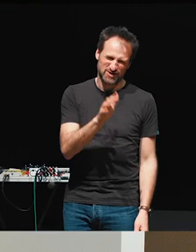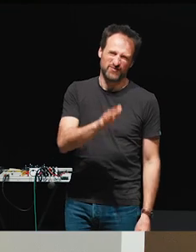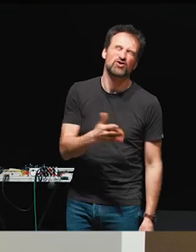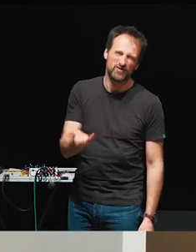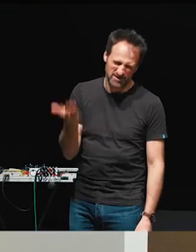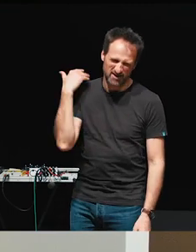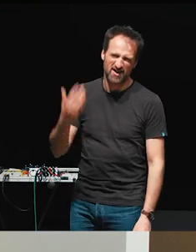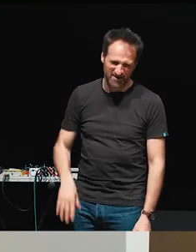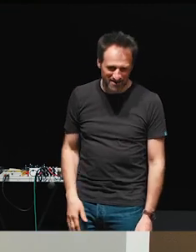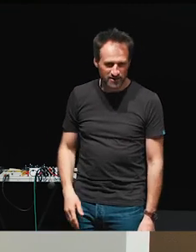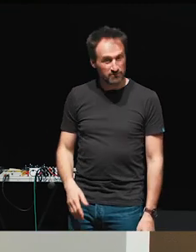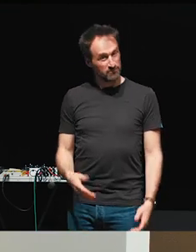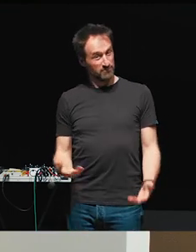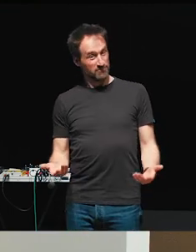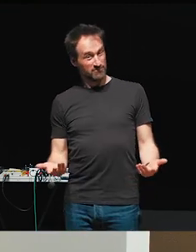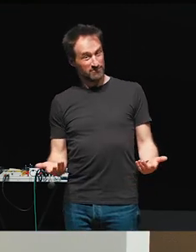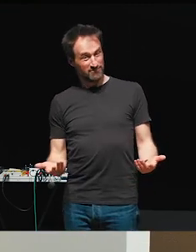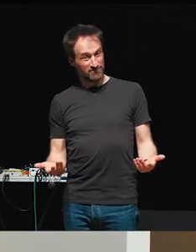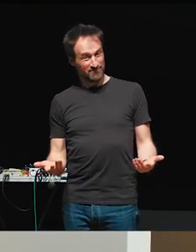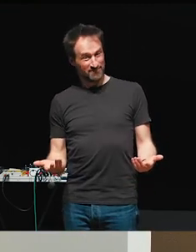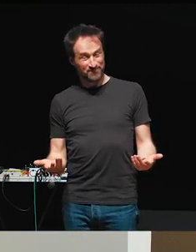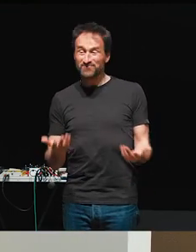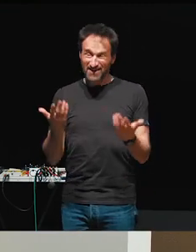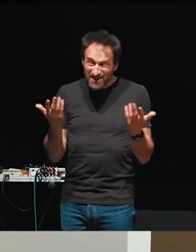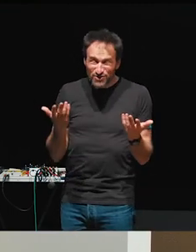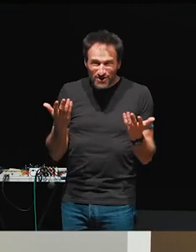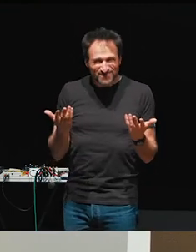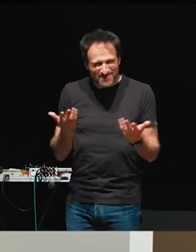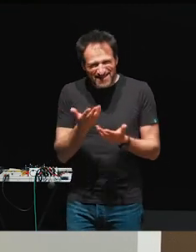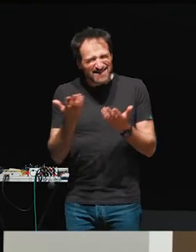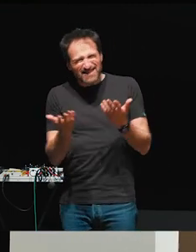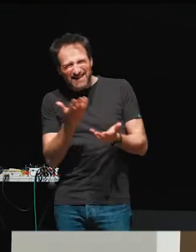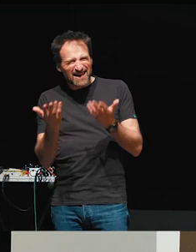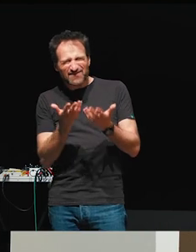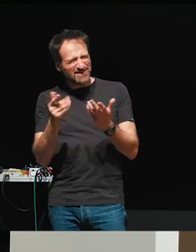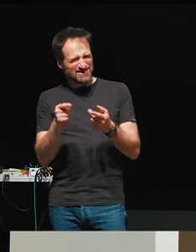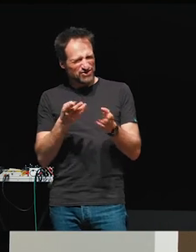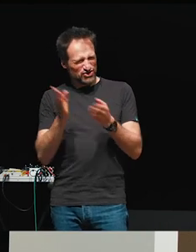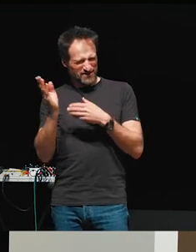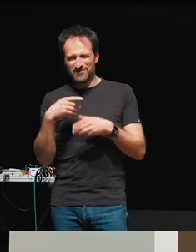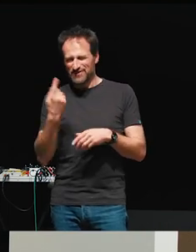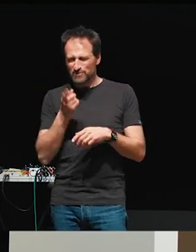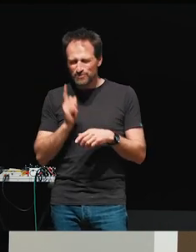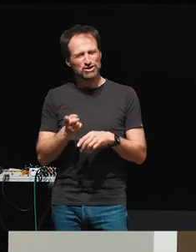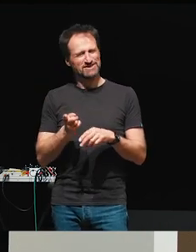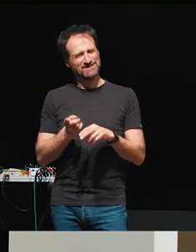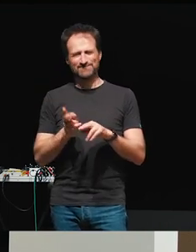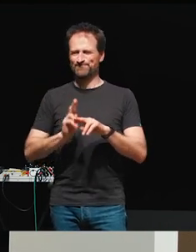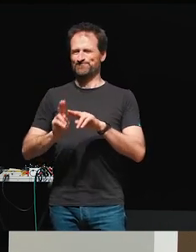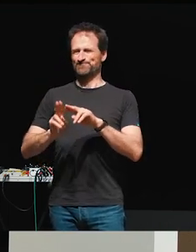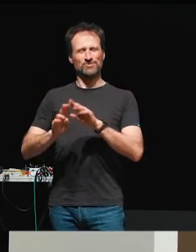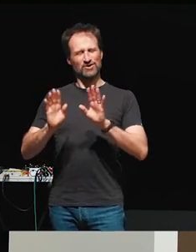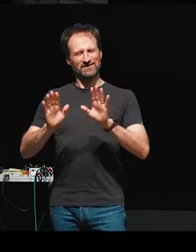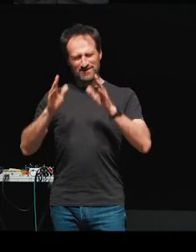quite a nice technology back then. So somehow it's wrong here, and we need a remedy. And this is exactly what